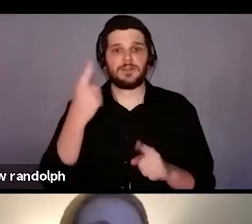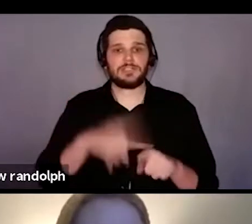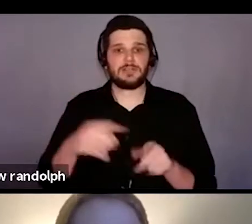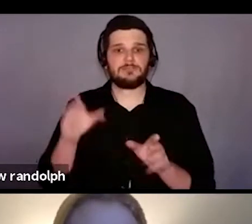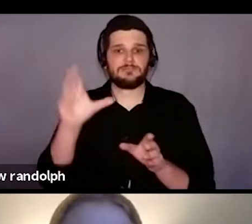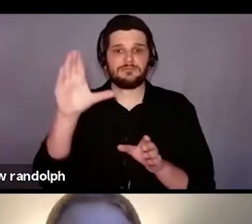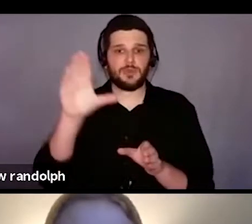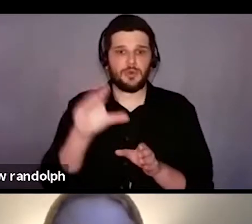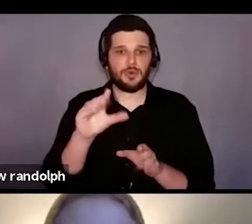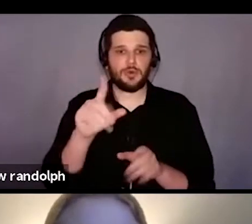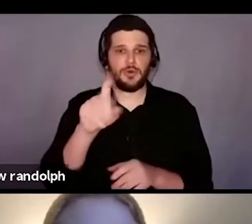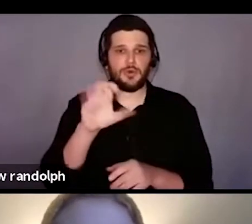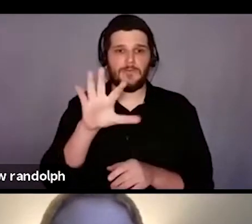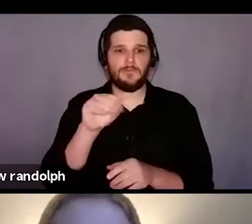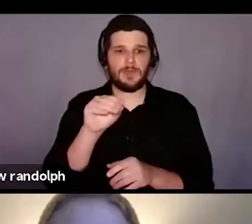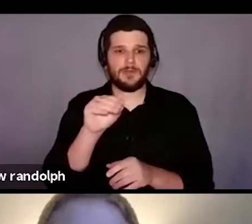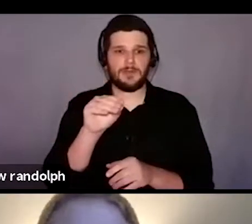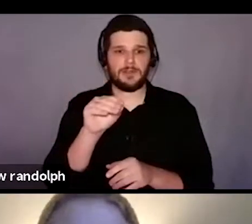of 150,